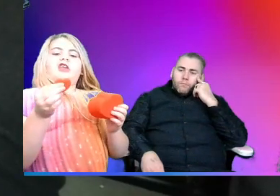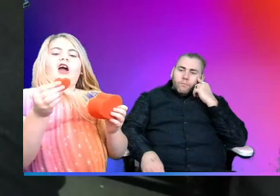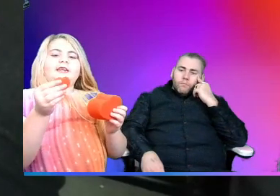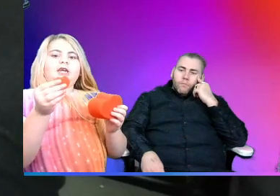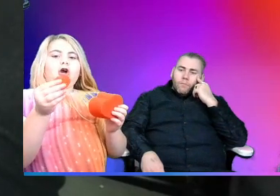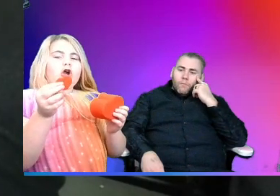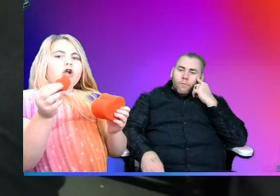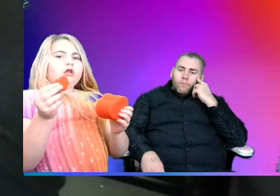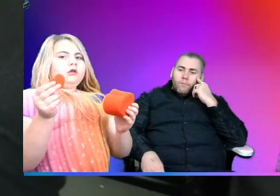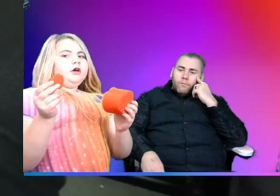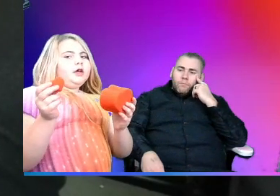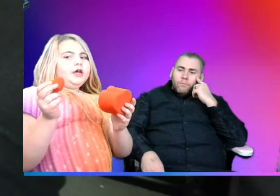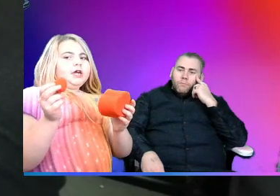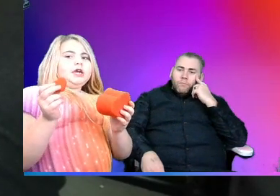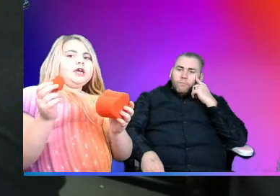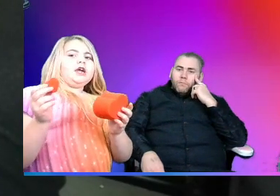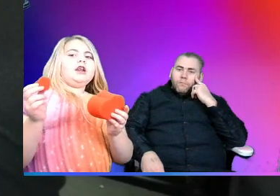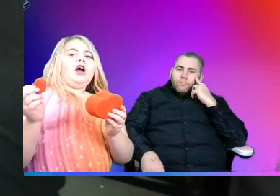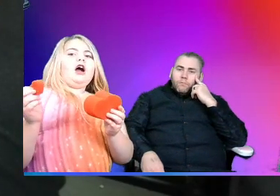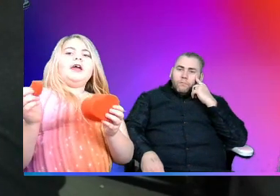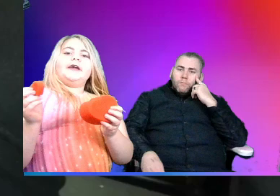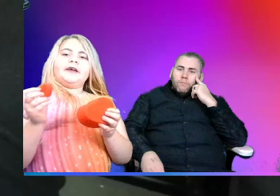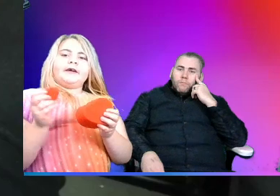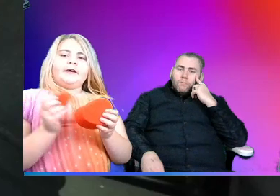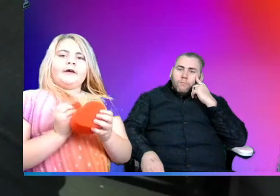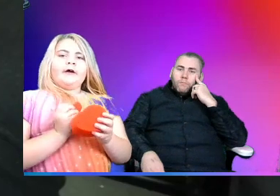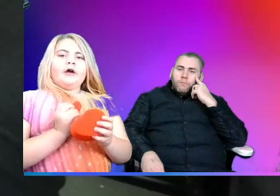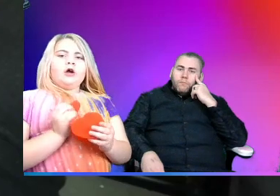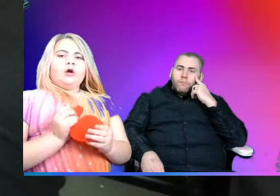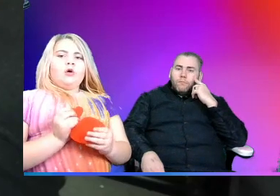the tiny heart and I